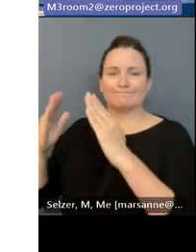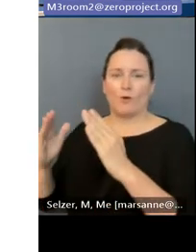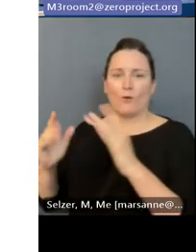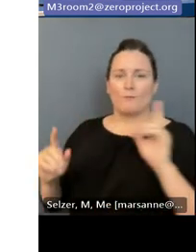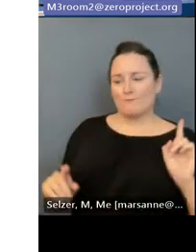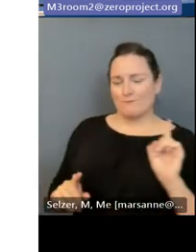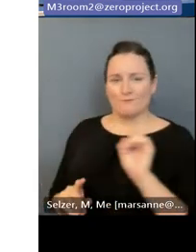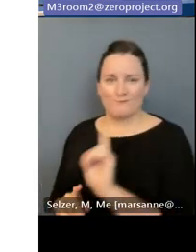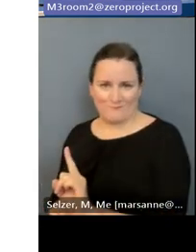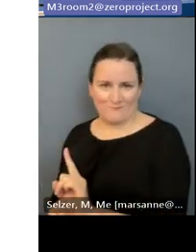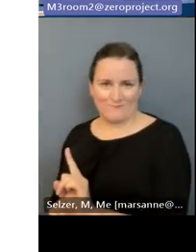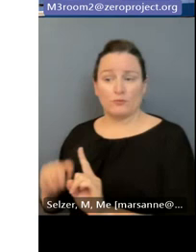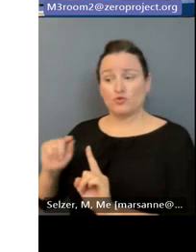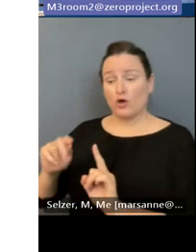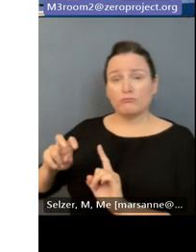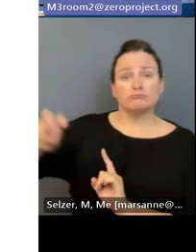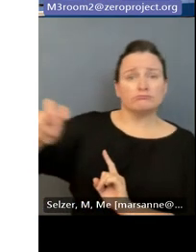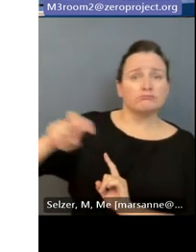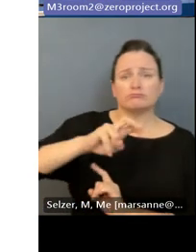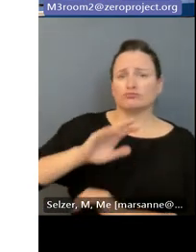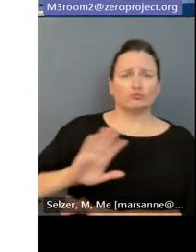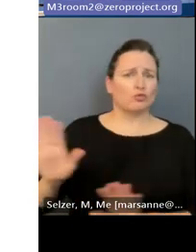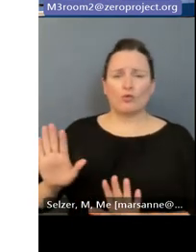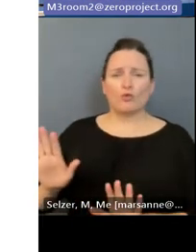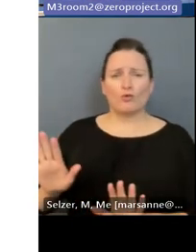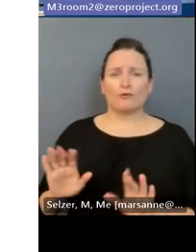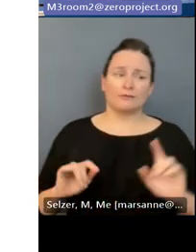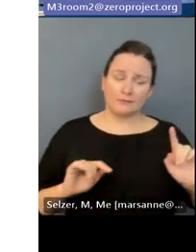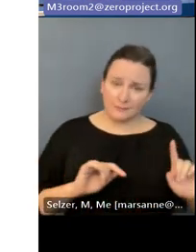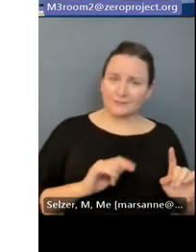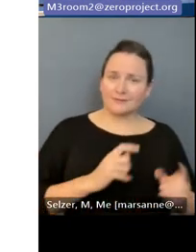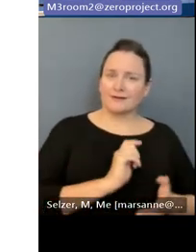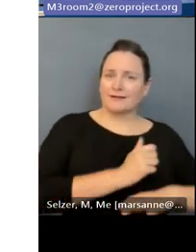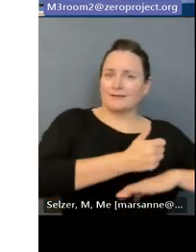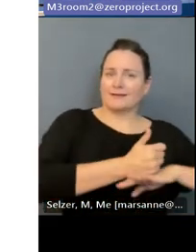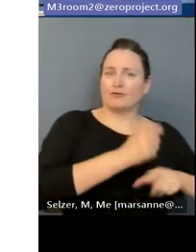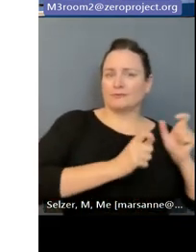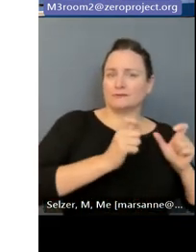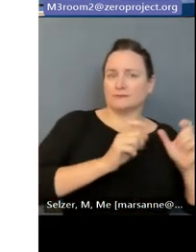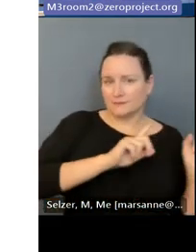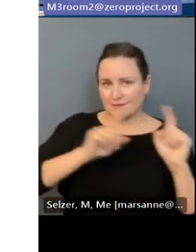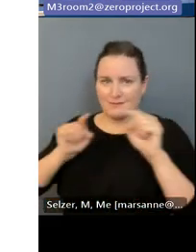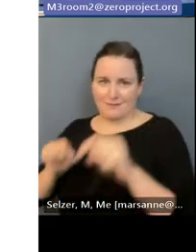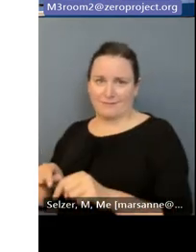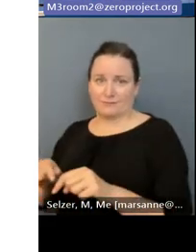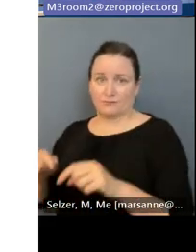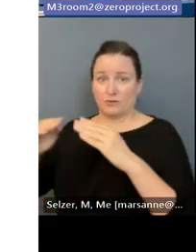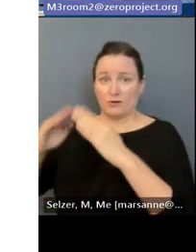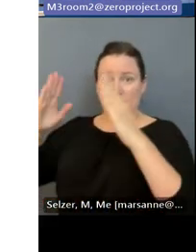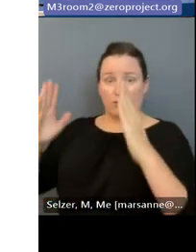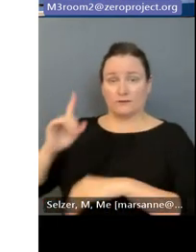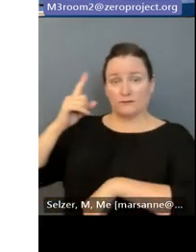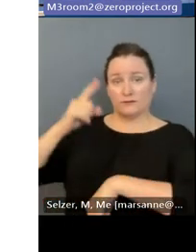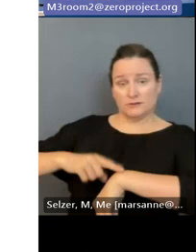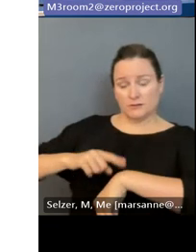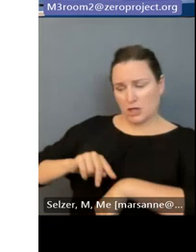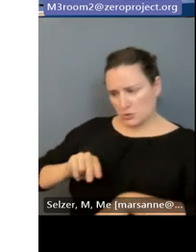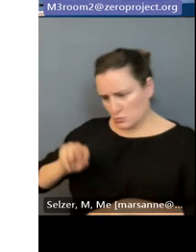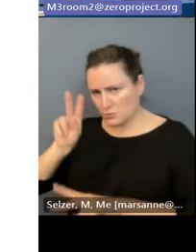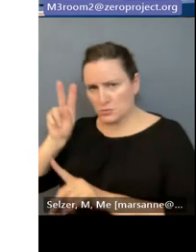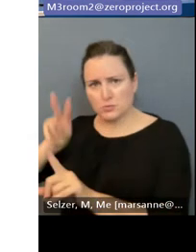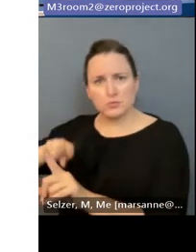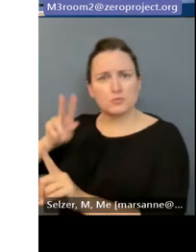home, and second is online services. So starting from initial assessment, after initial assessment, we do counseling of the parents